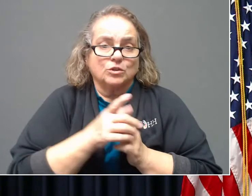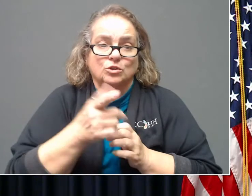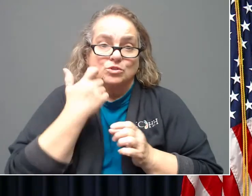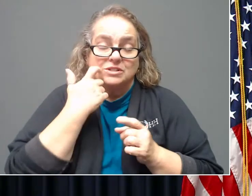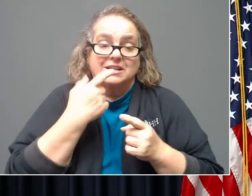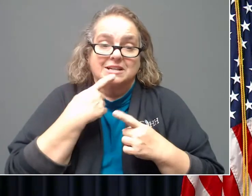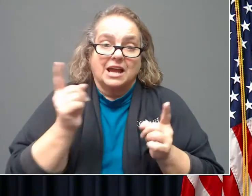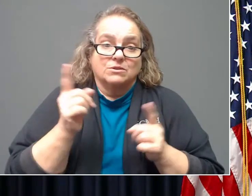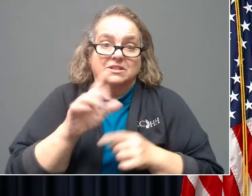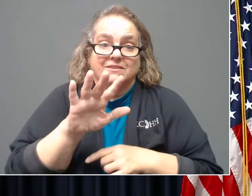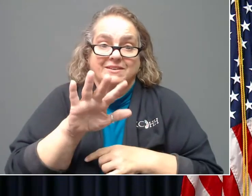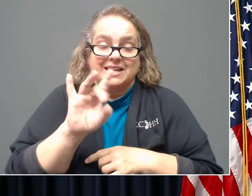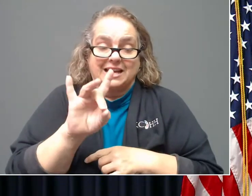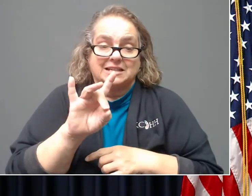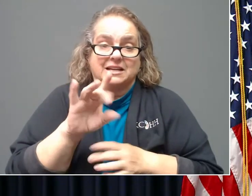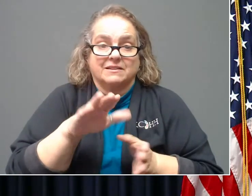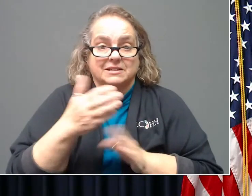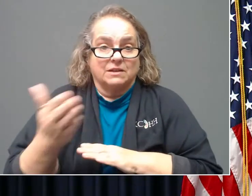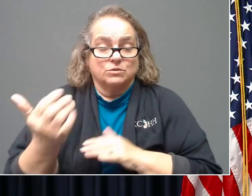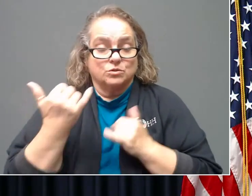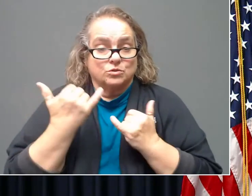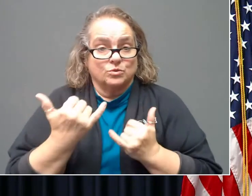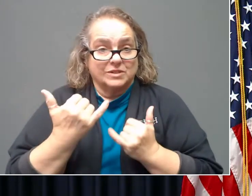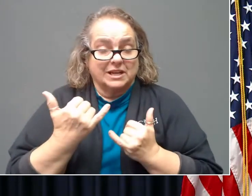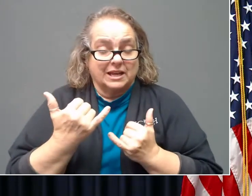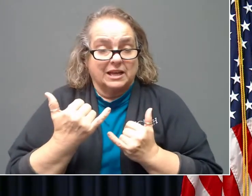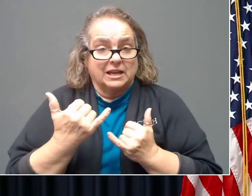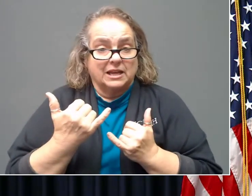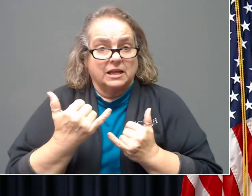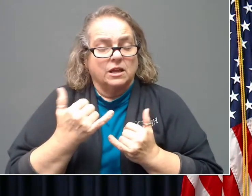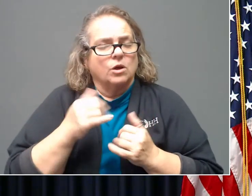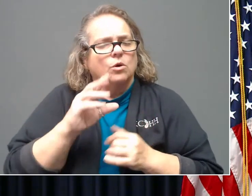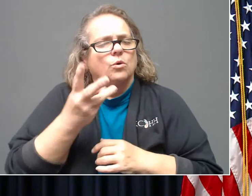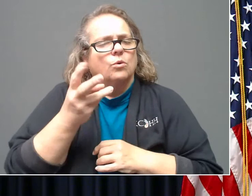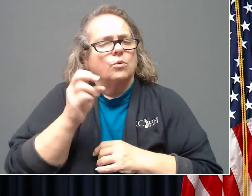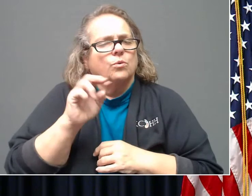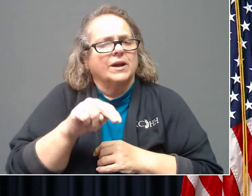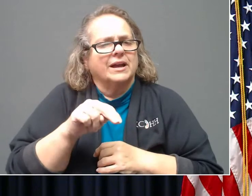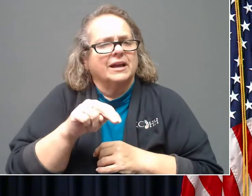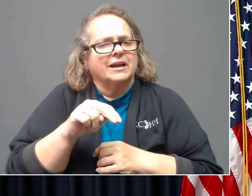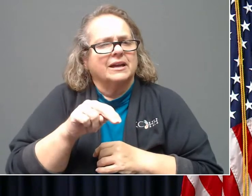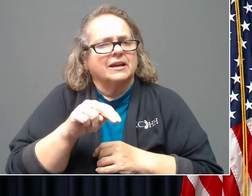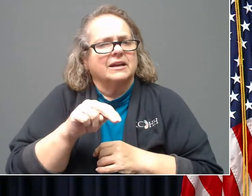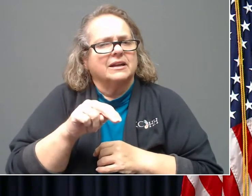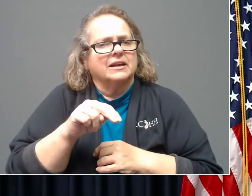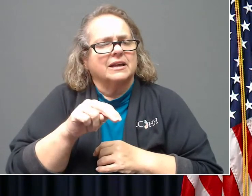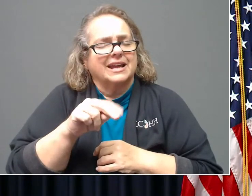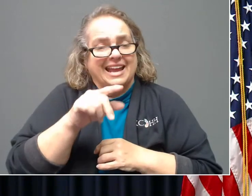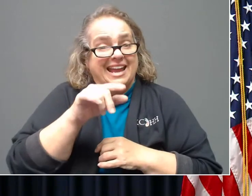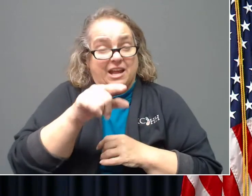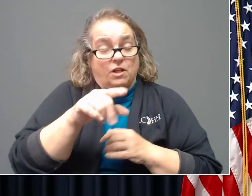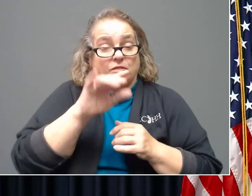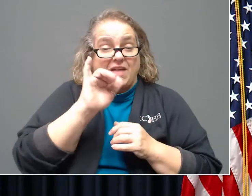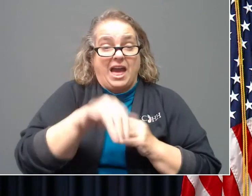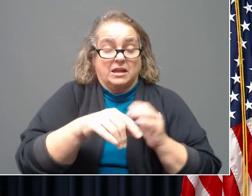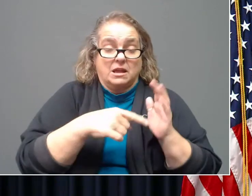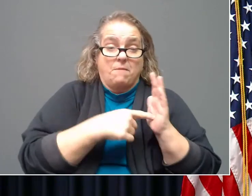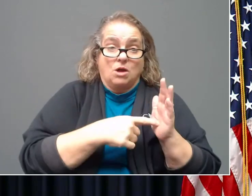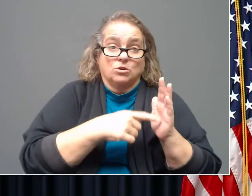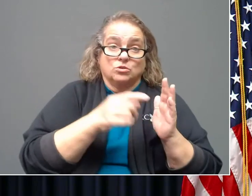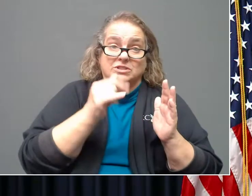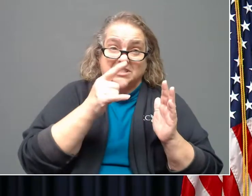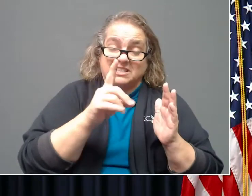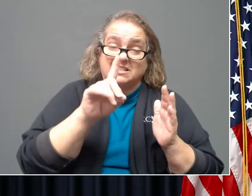58 deaths today, when is there modeling that shows when the deaths could decline due to